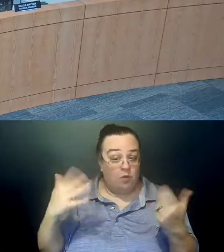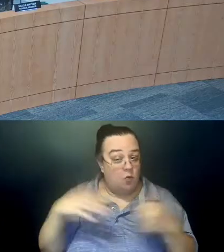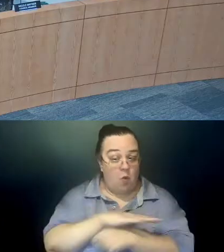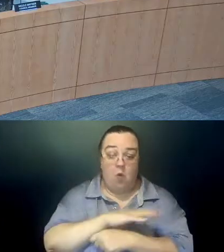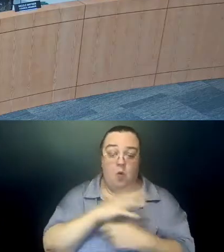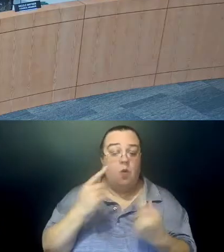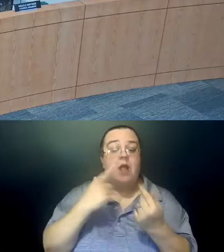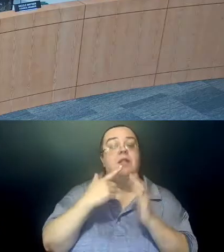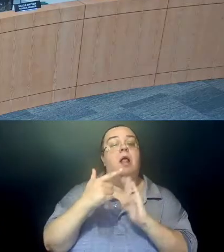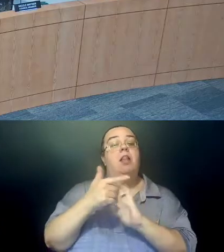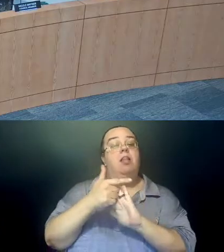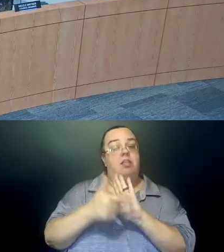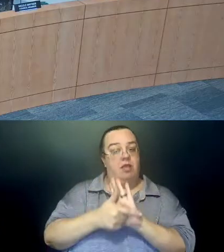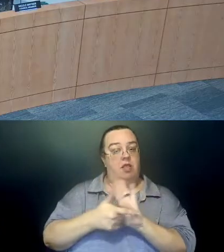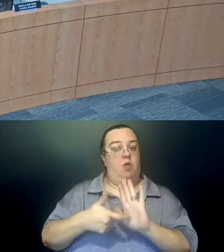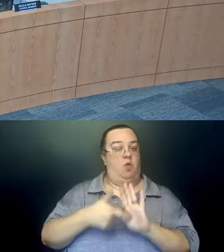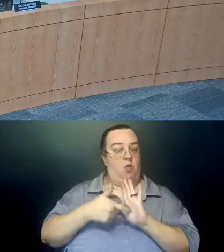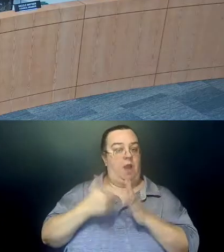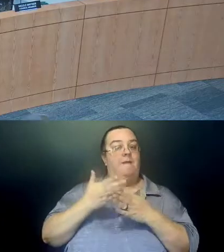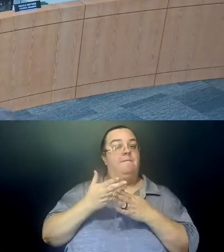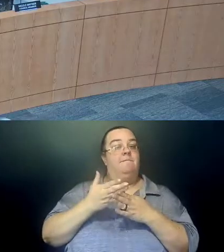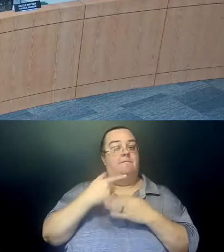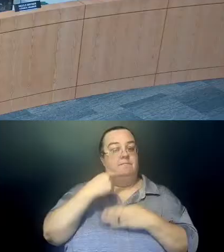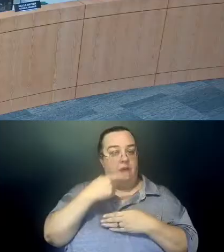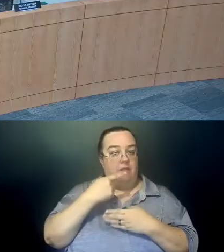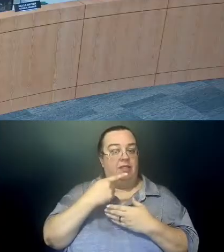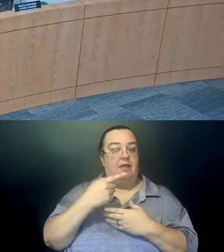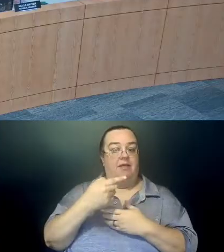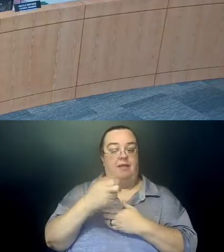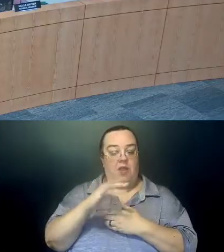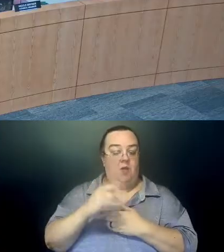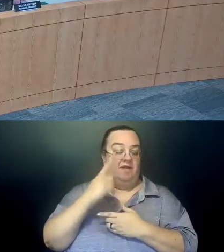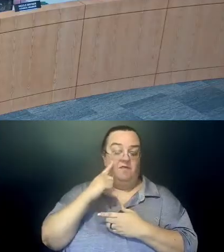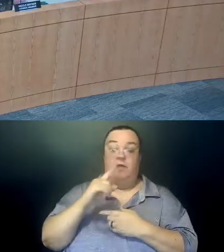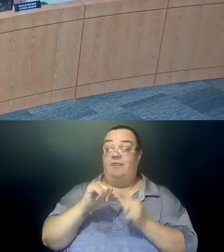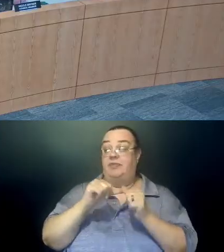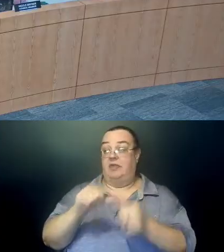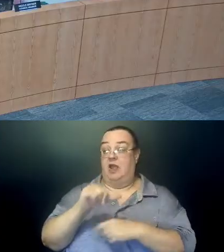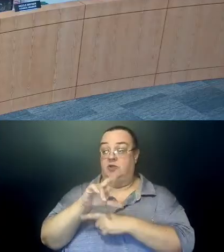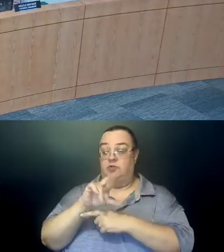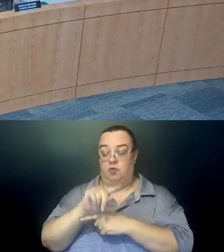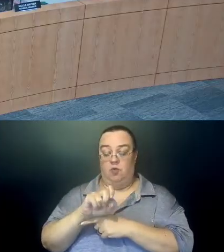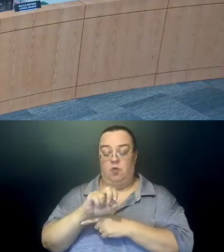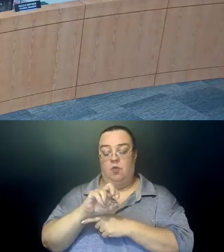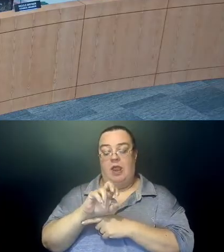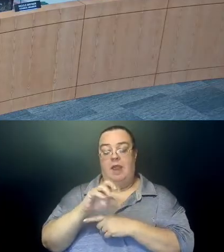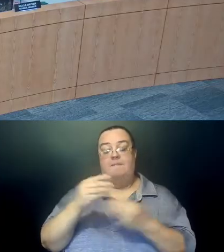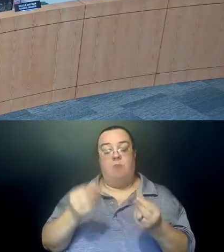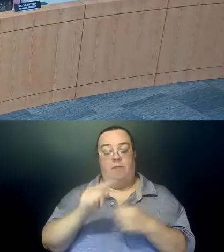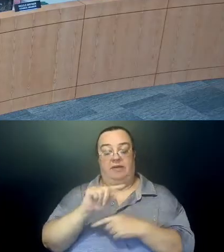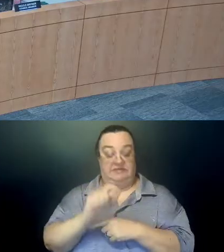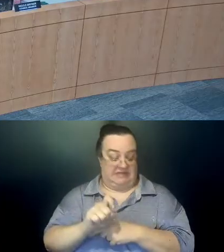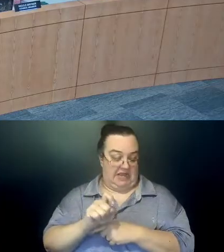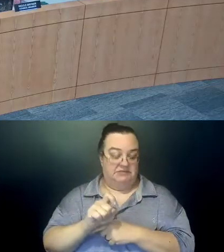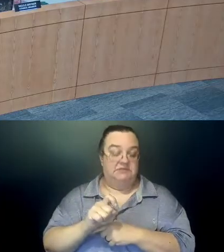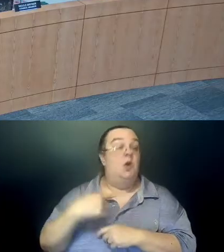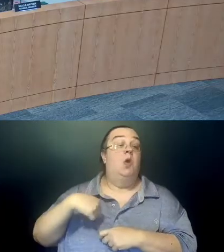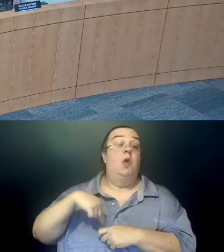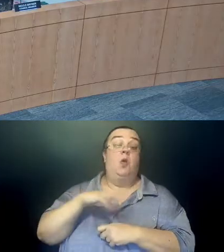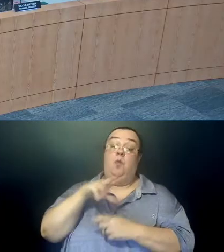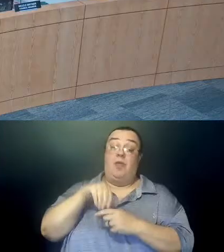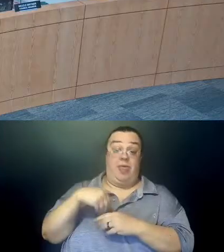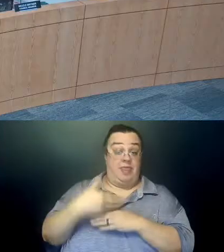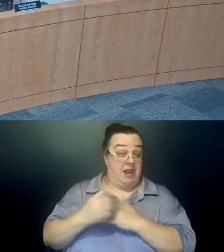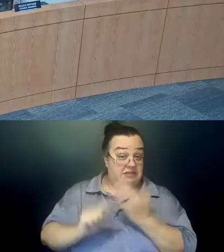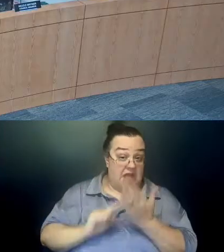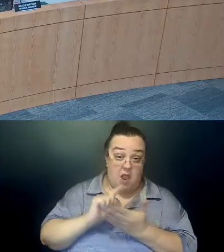legally required public hearing for the constant rate property tax. We will not, in the next hour, be